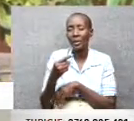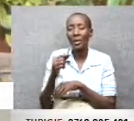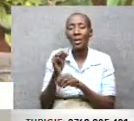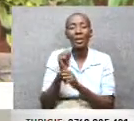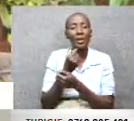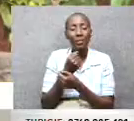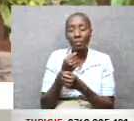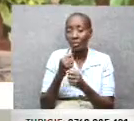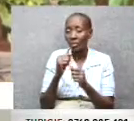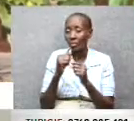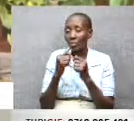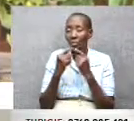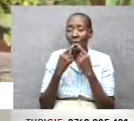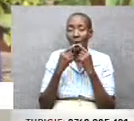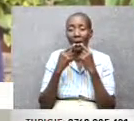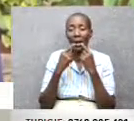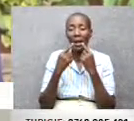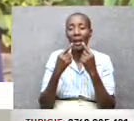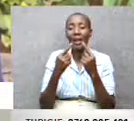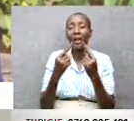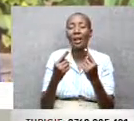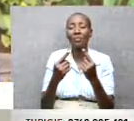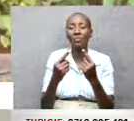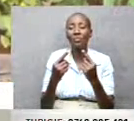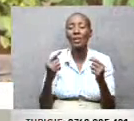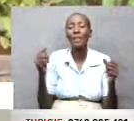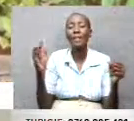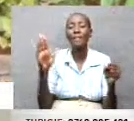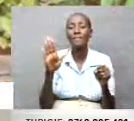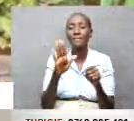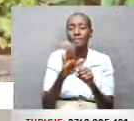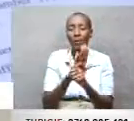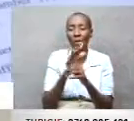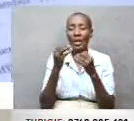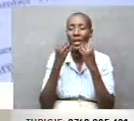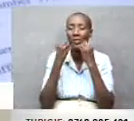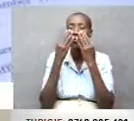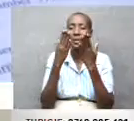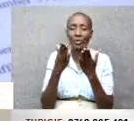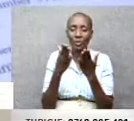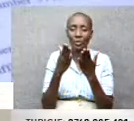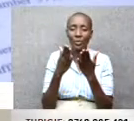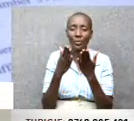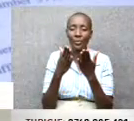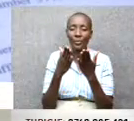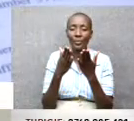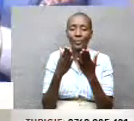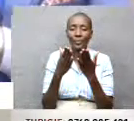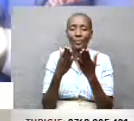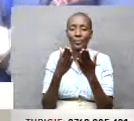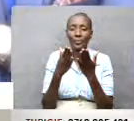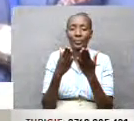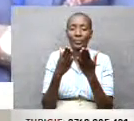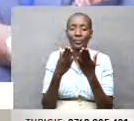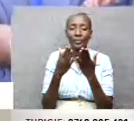disclose the detailed graphical nature of the results. The